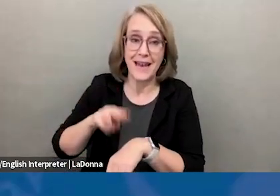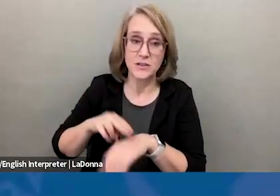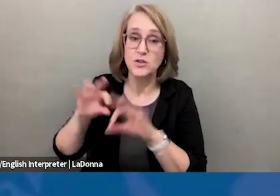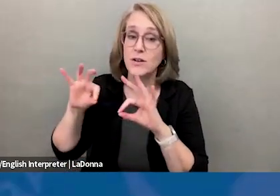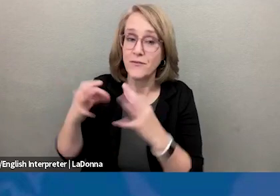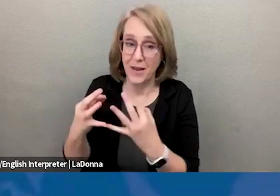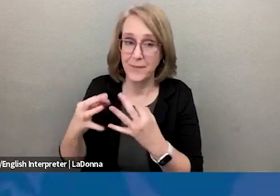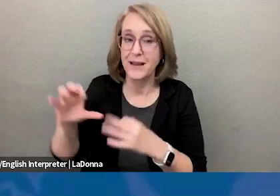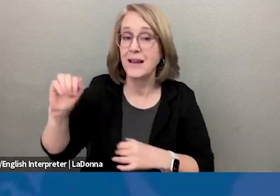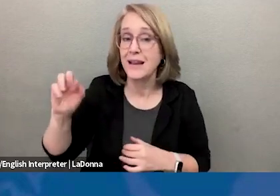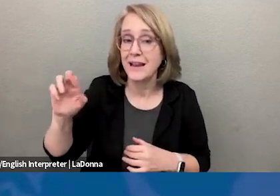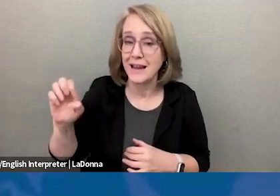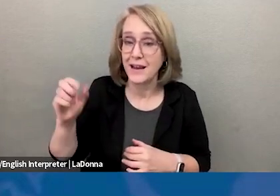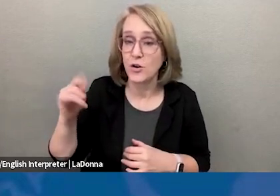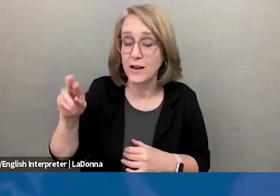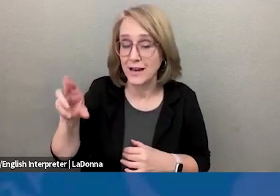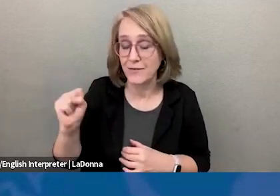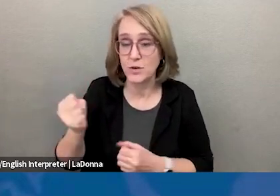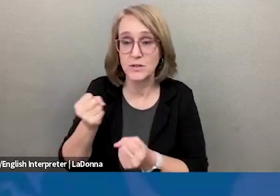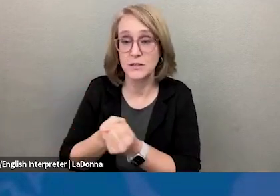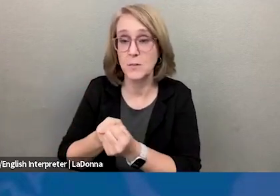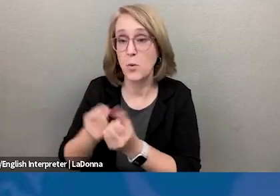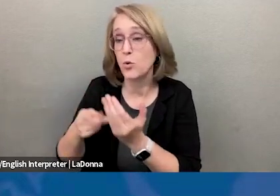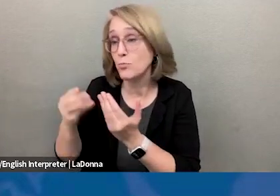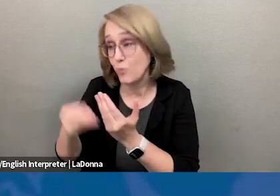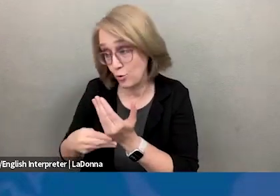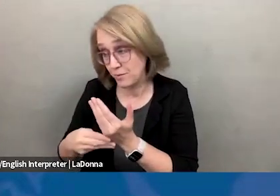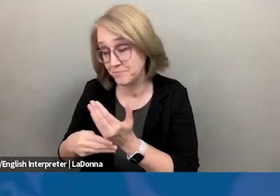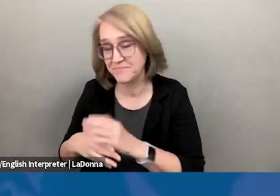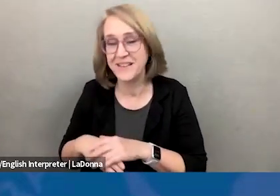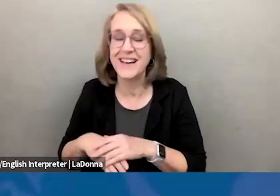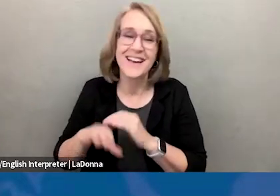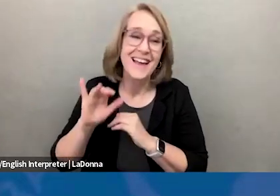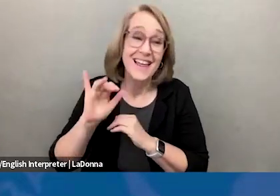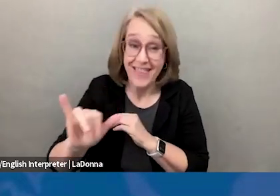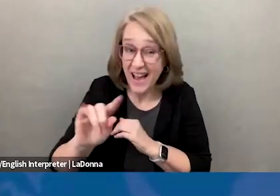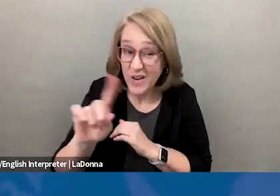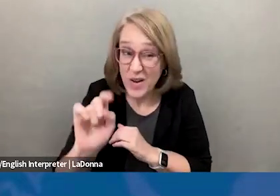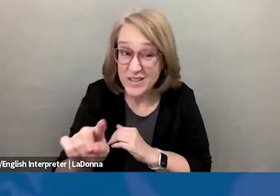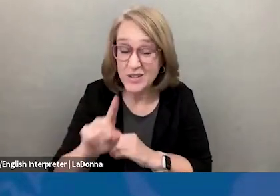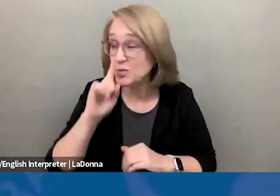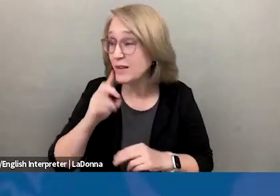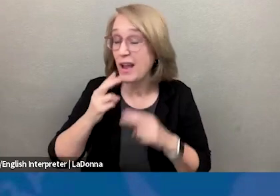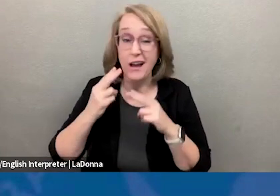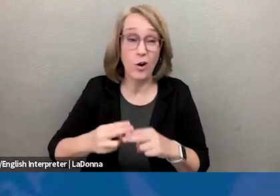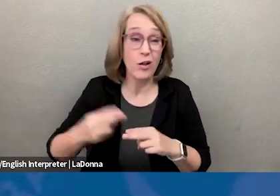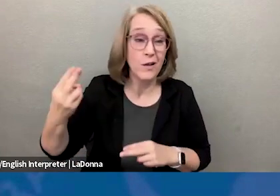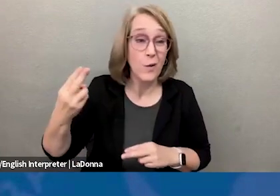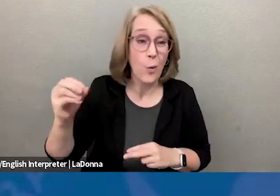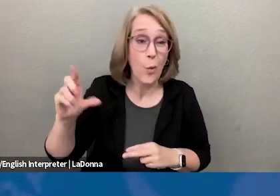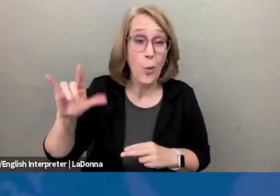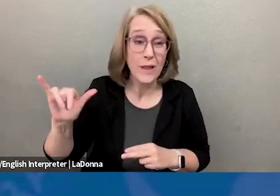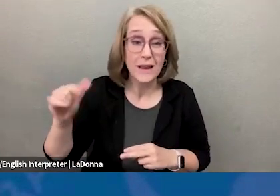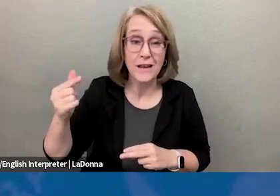Caregiver Support Program. I mean, that question is kind of the holy grail of family caregiver supports, is